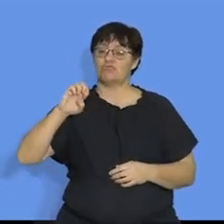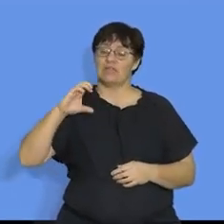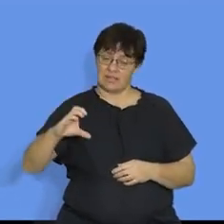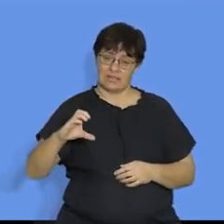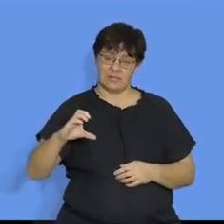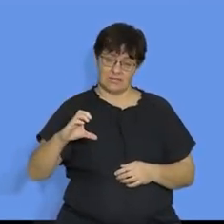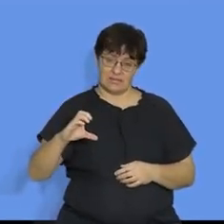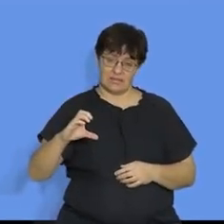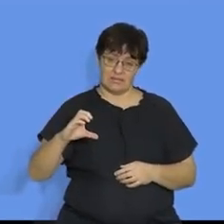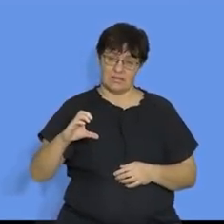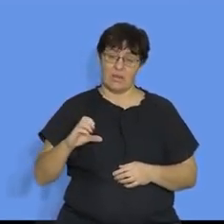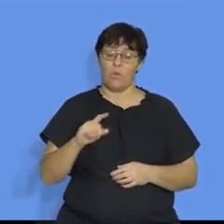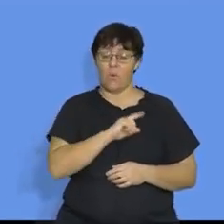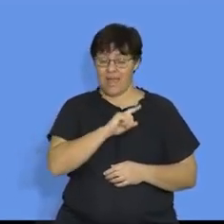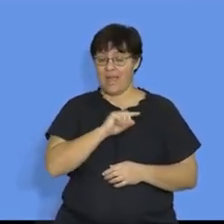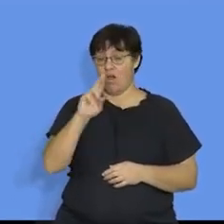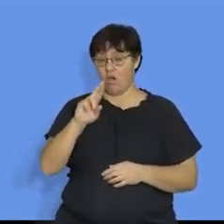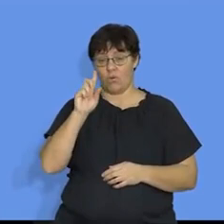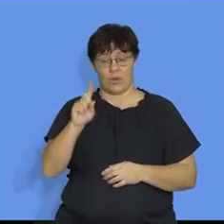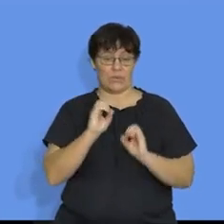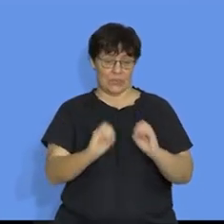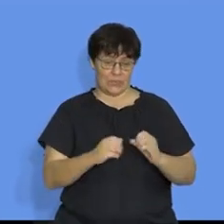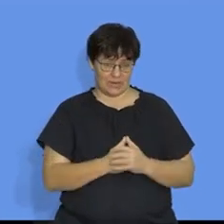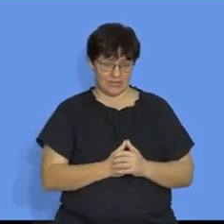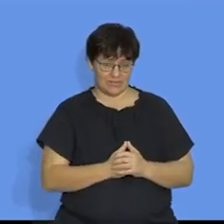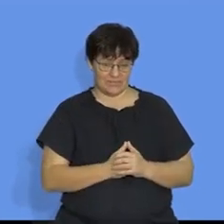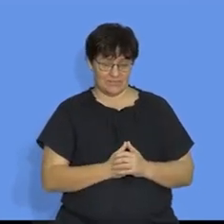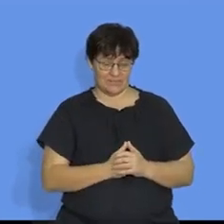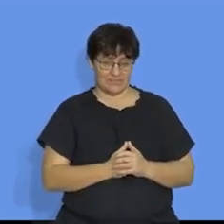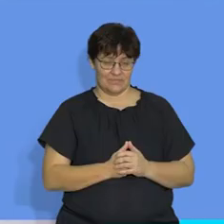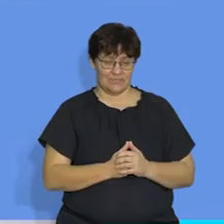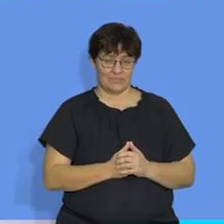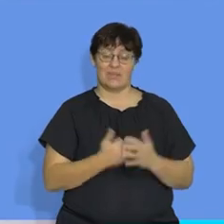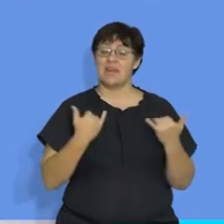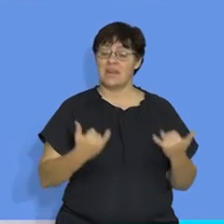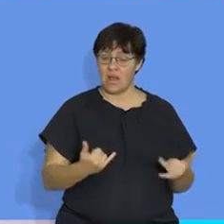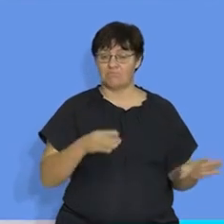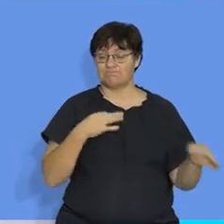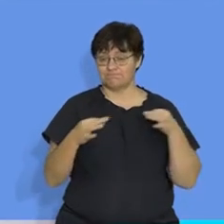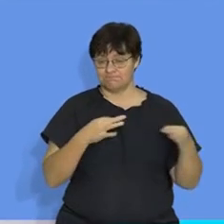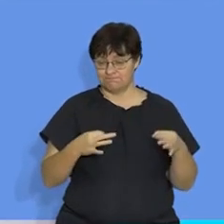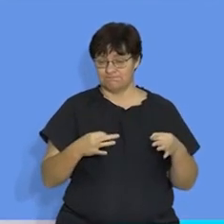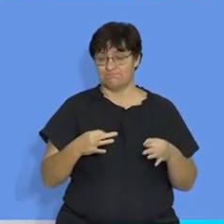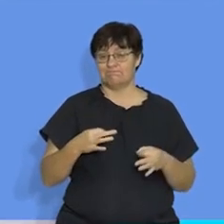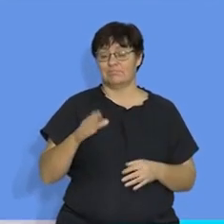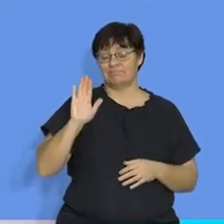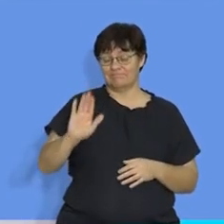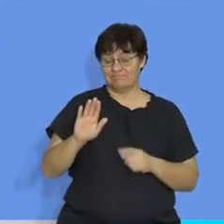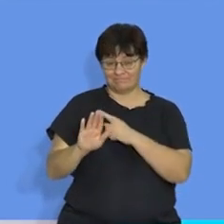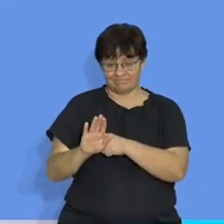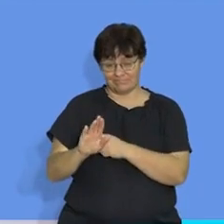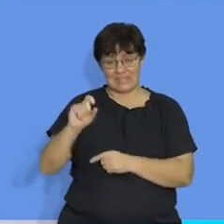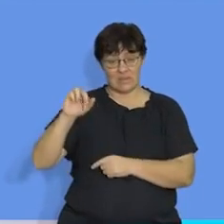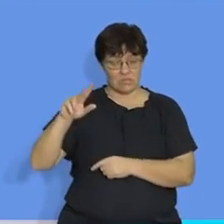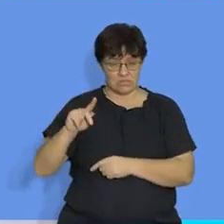geometric series when r is not 1. Great, everyone. So I've now defined that a geometric series is